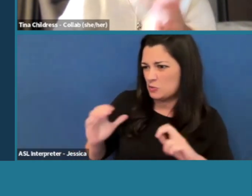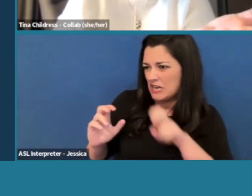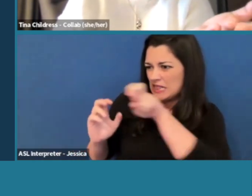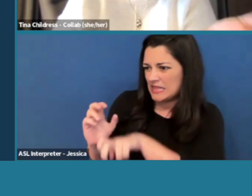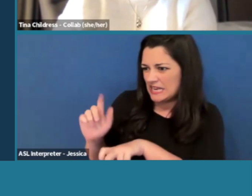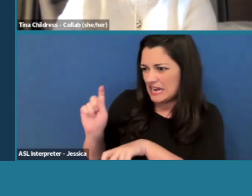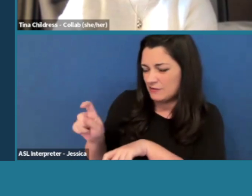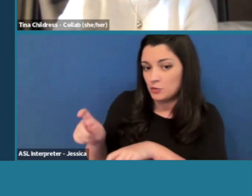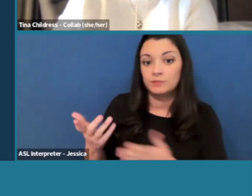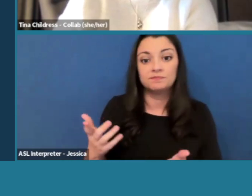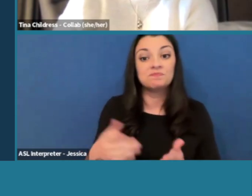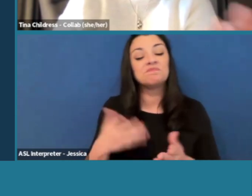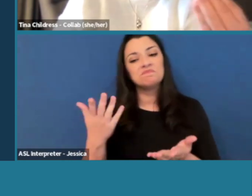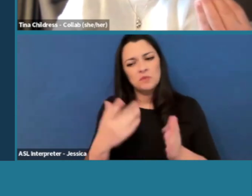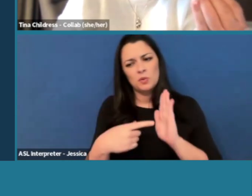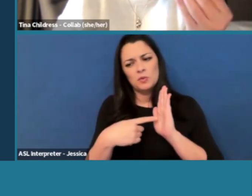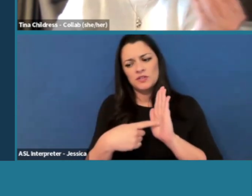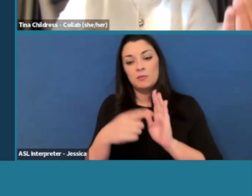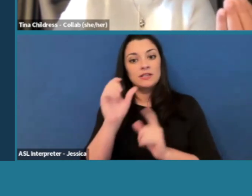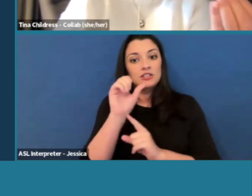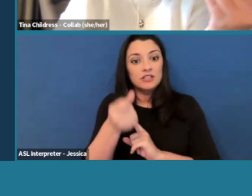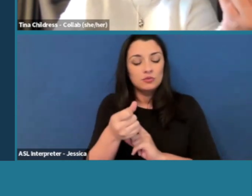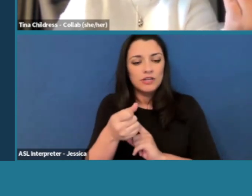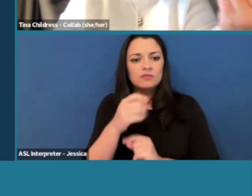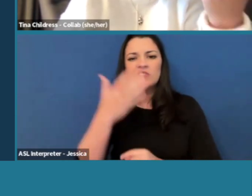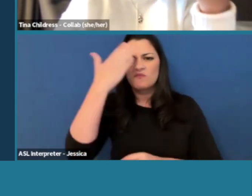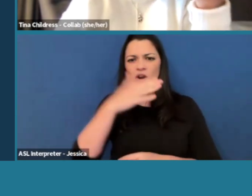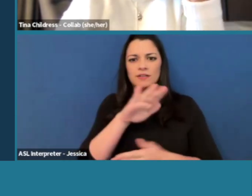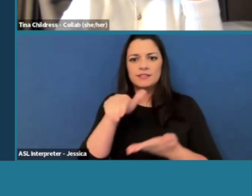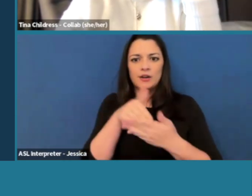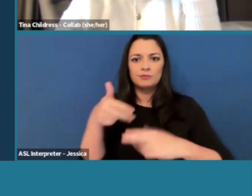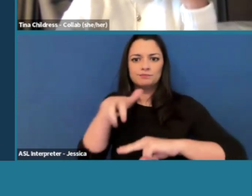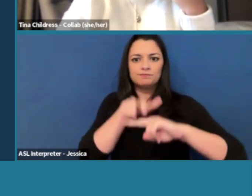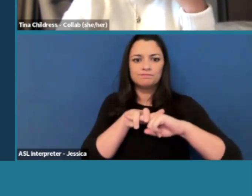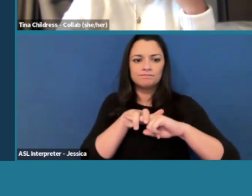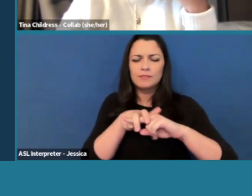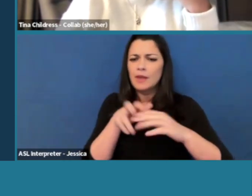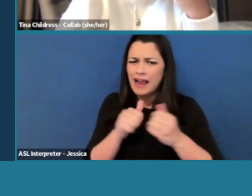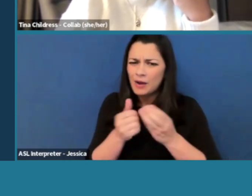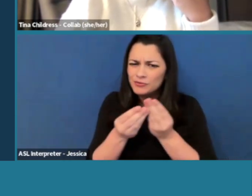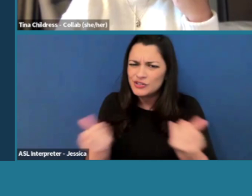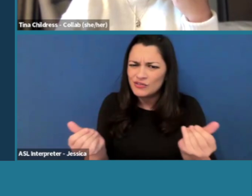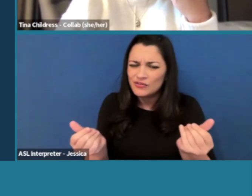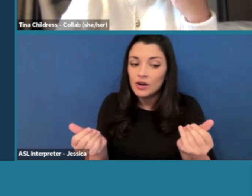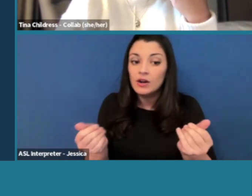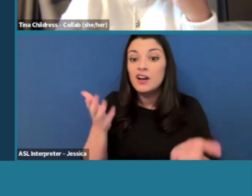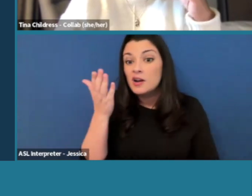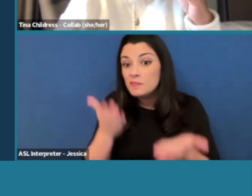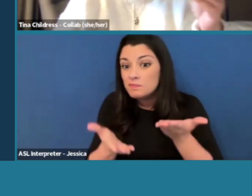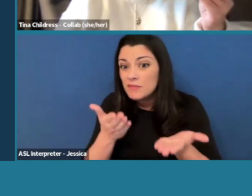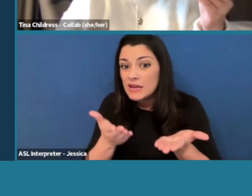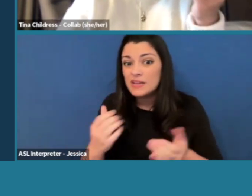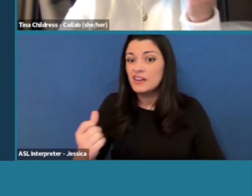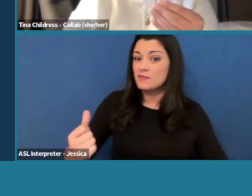center. One way to mitigate this is to maybe ask if there are any seats further back on the house left